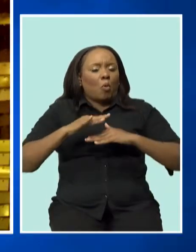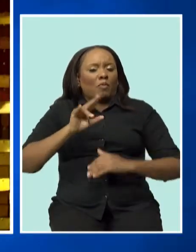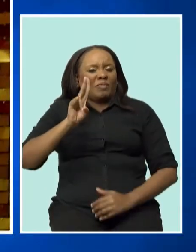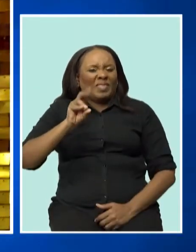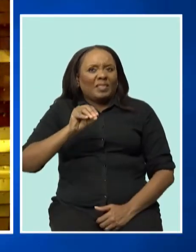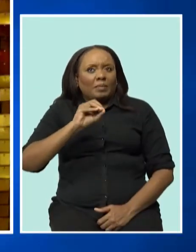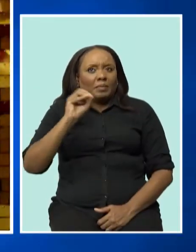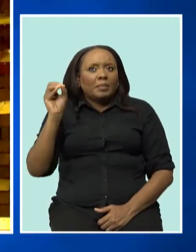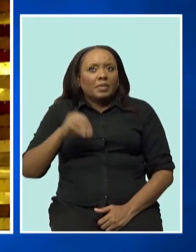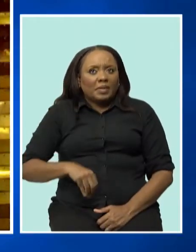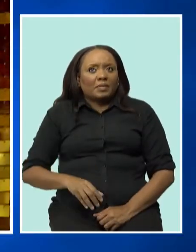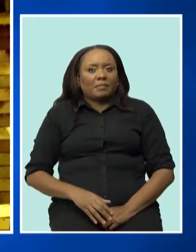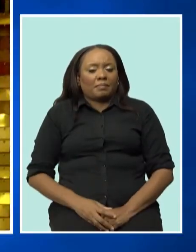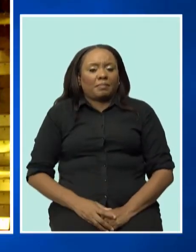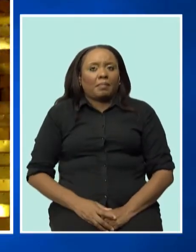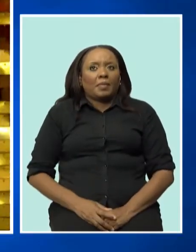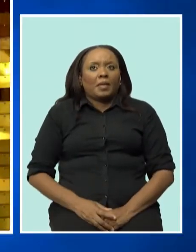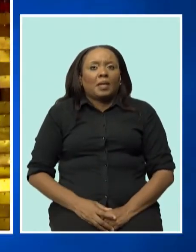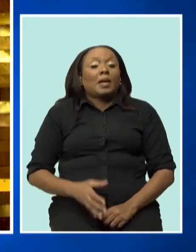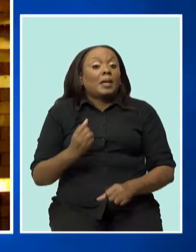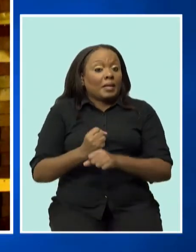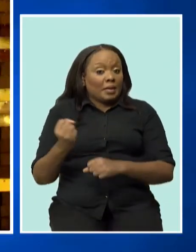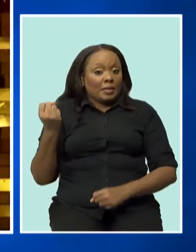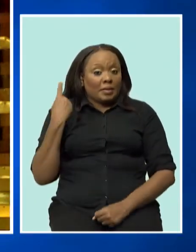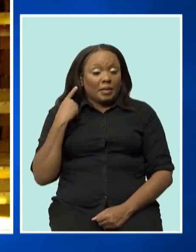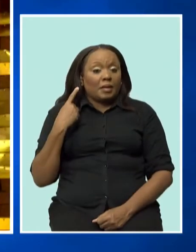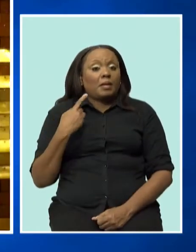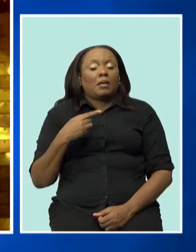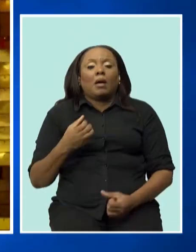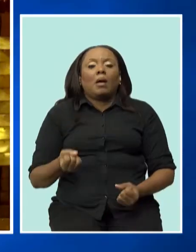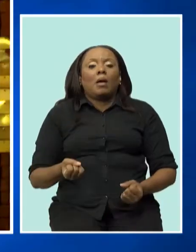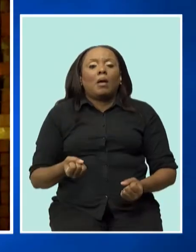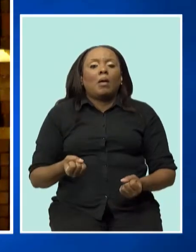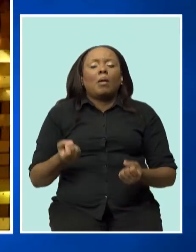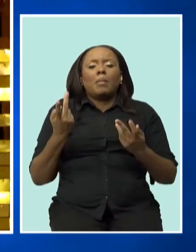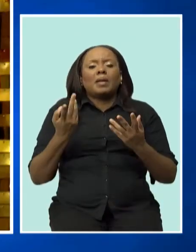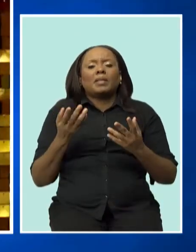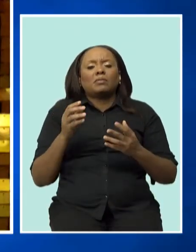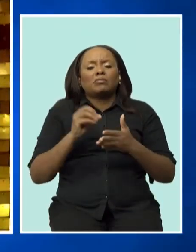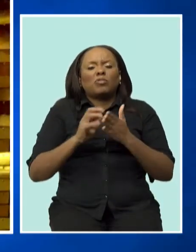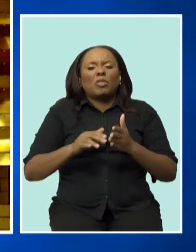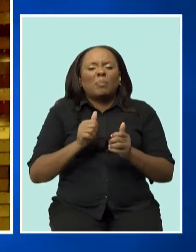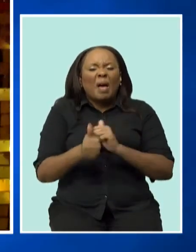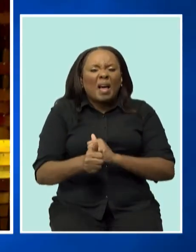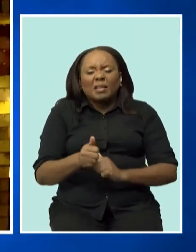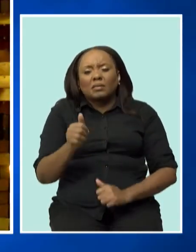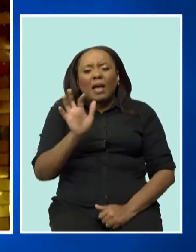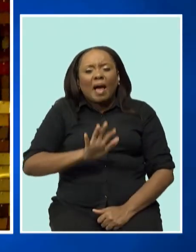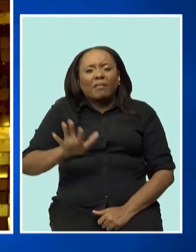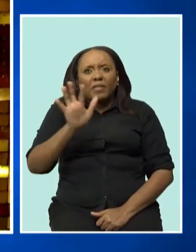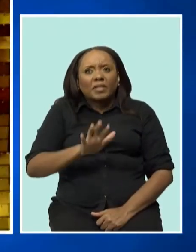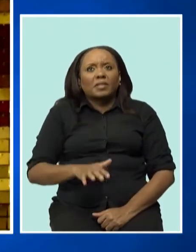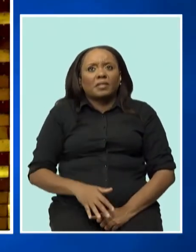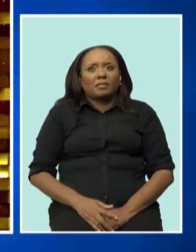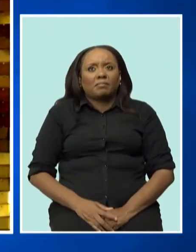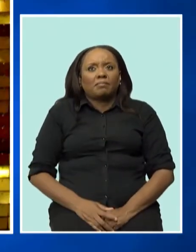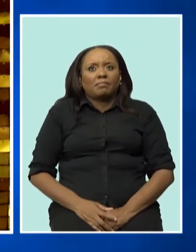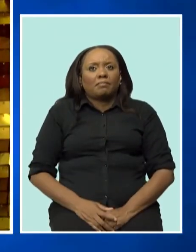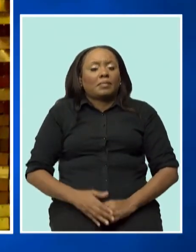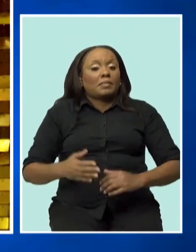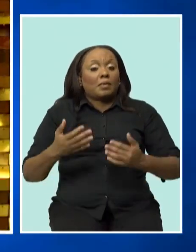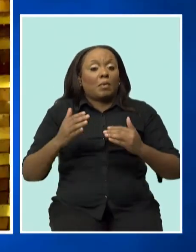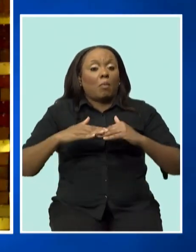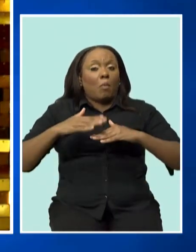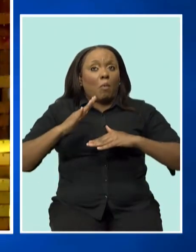In 2022, the overall pass rate was just about the same, but this time with 4 awarding bodies,